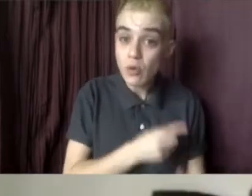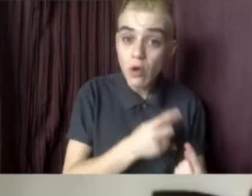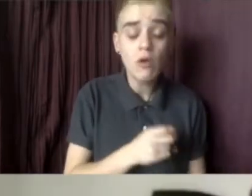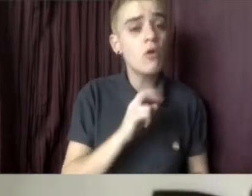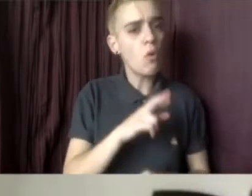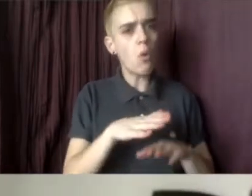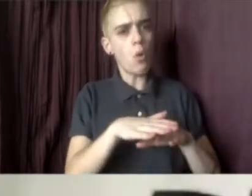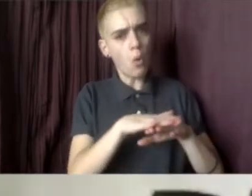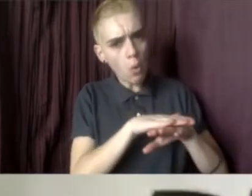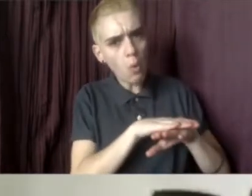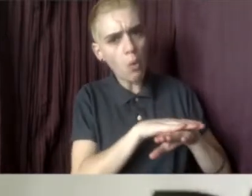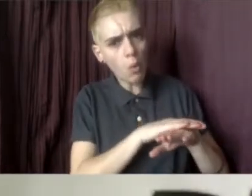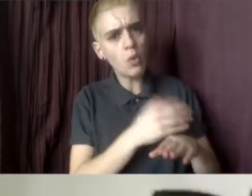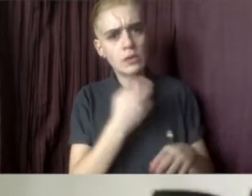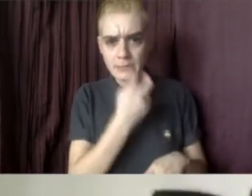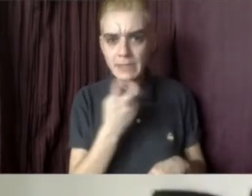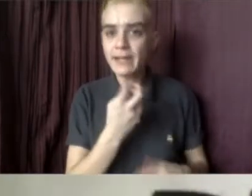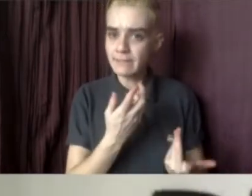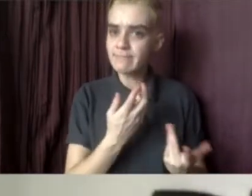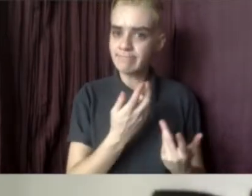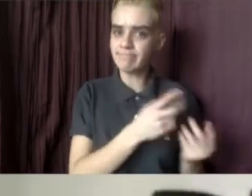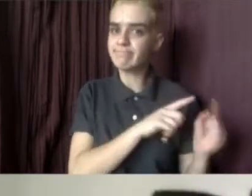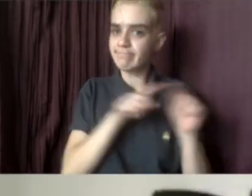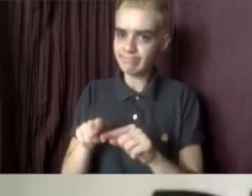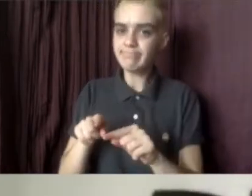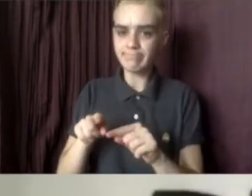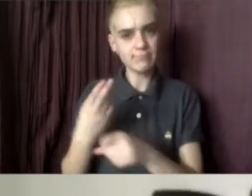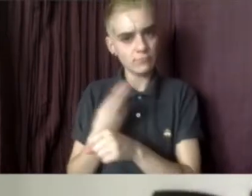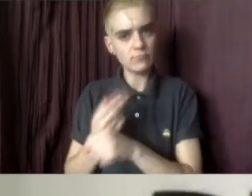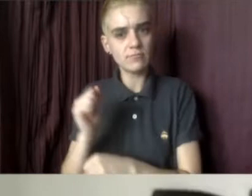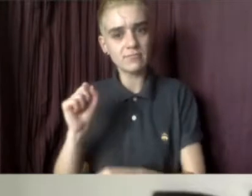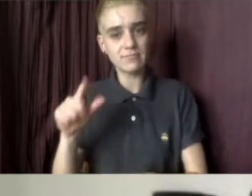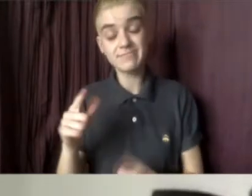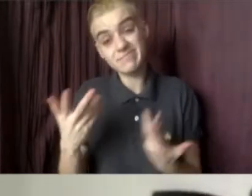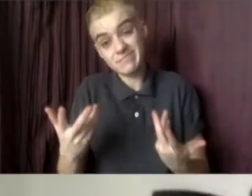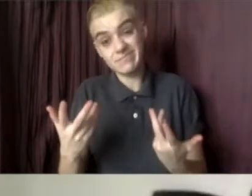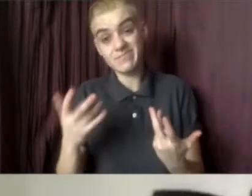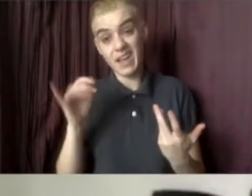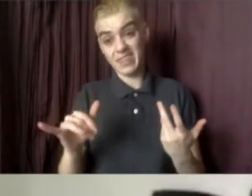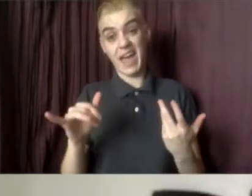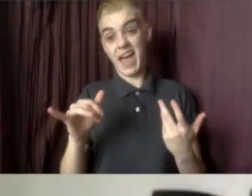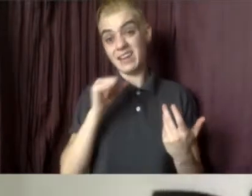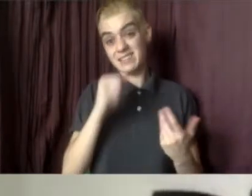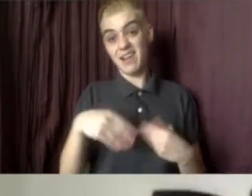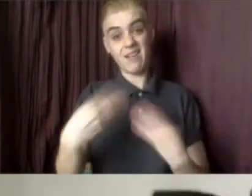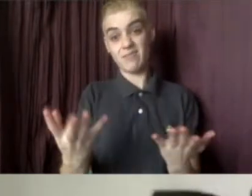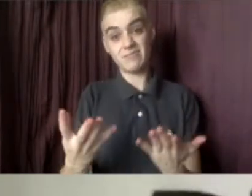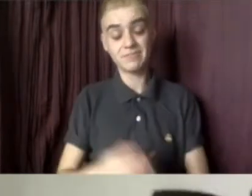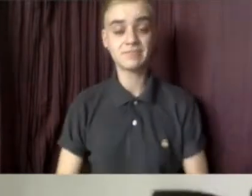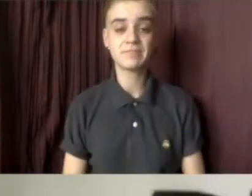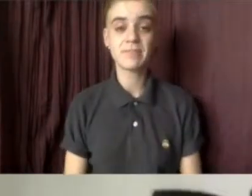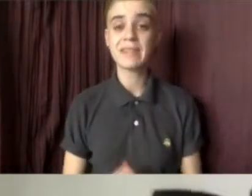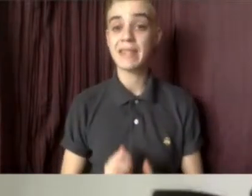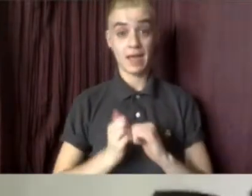Alan, and through both the For the People Act has a lot of language in there to strengthen what's already done.